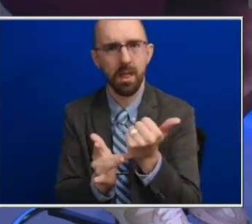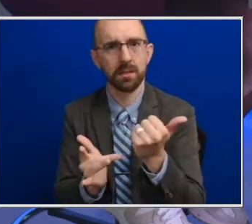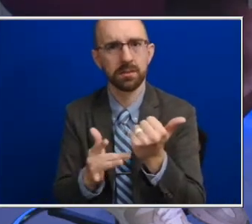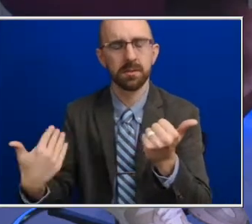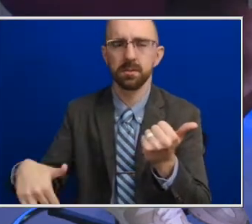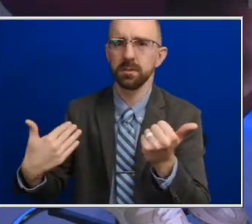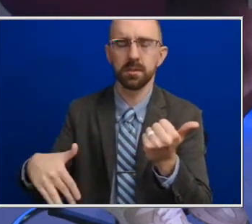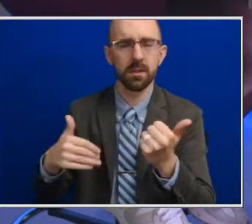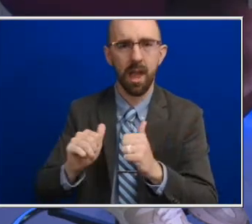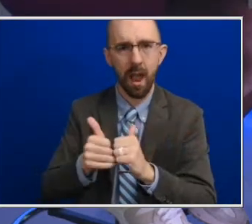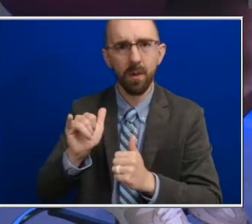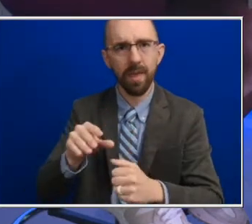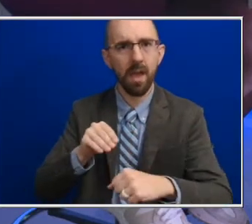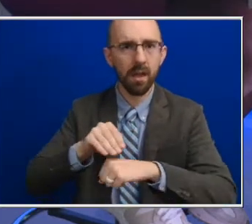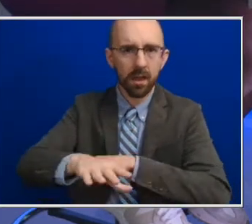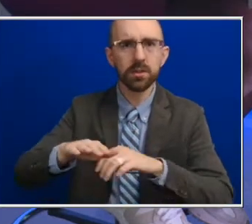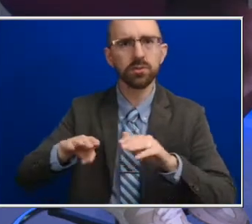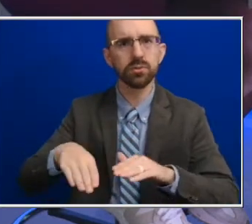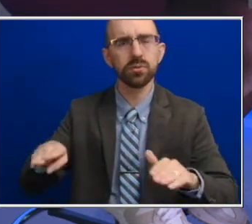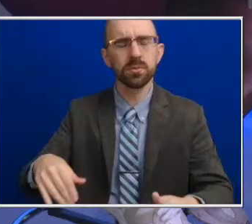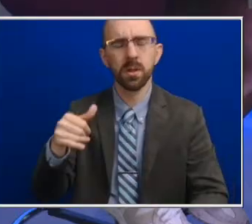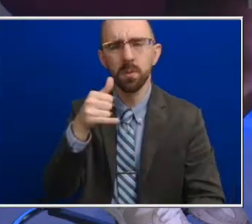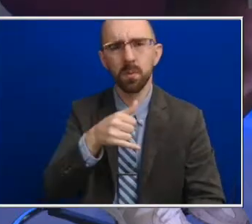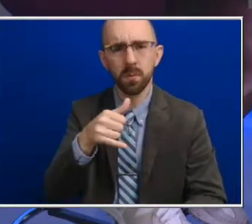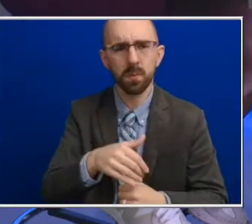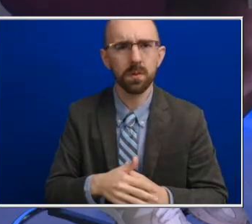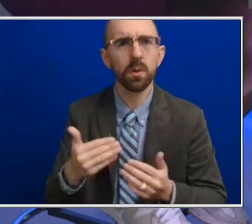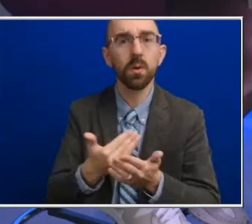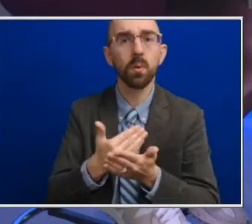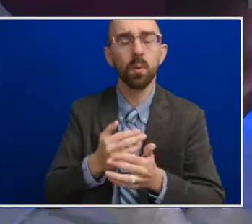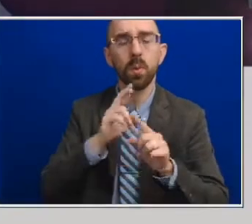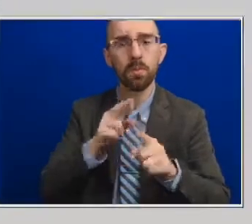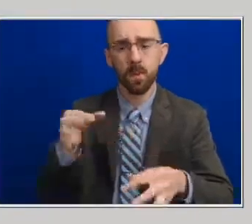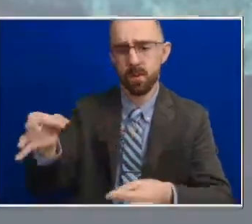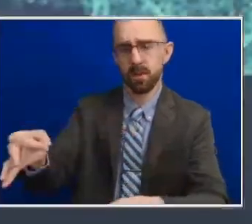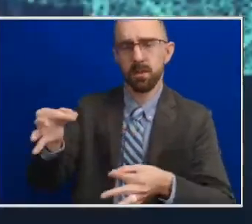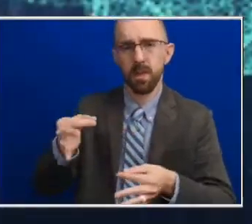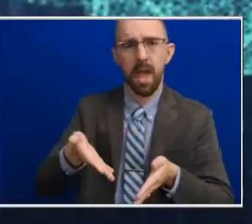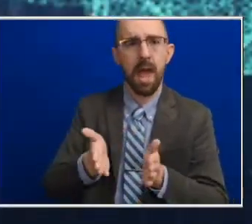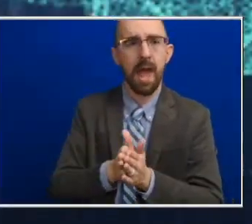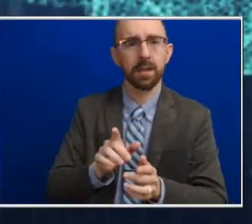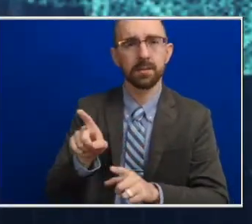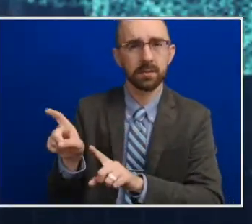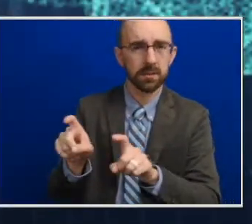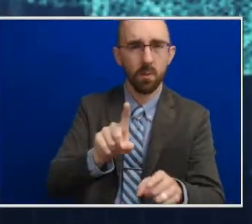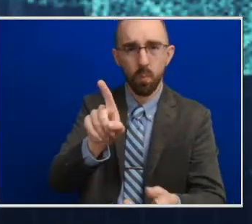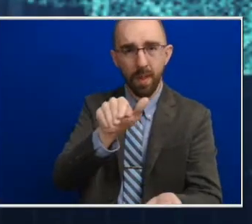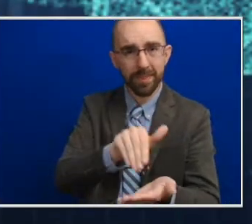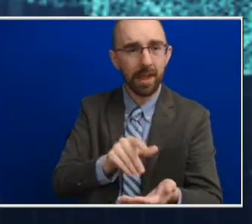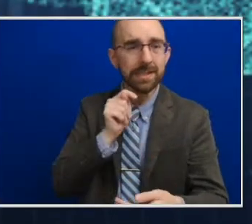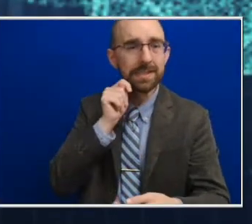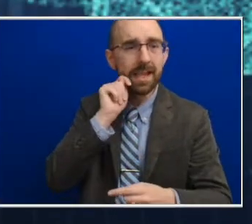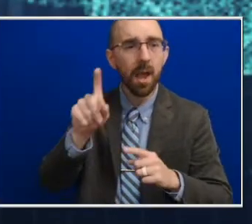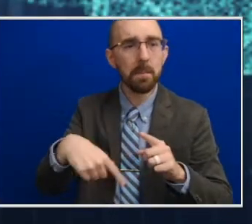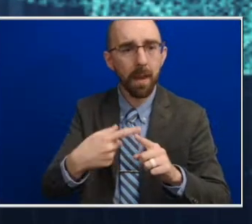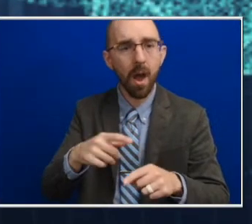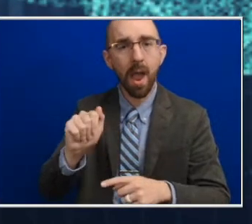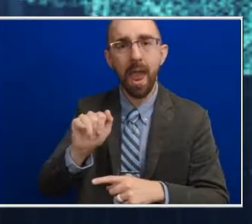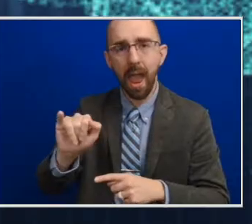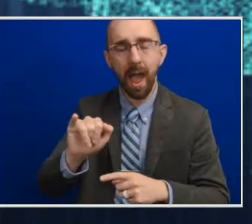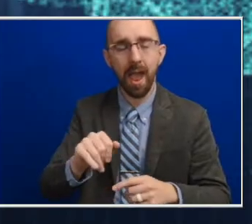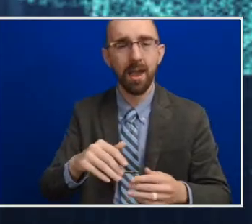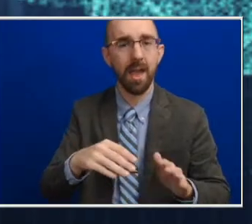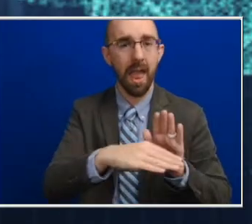can harm the children. There is a new report that asked more than 1,000 teens about using AI. More than half say they